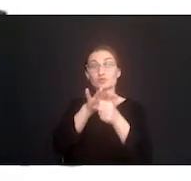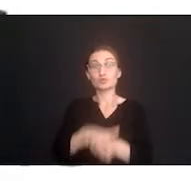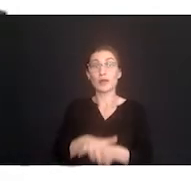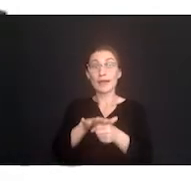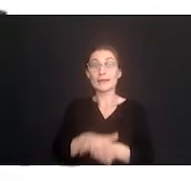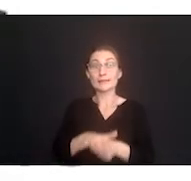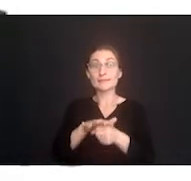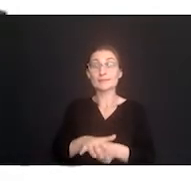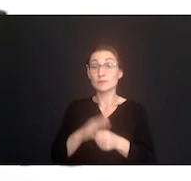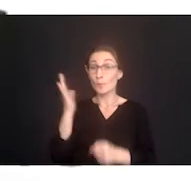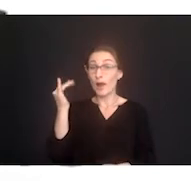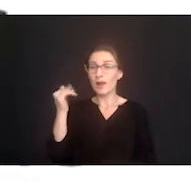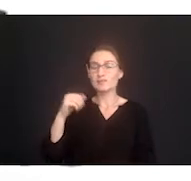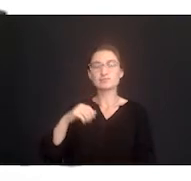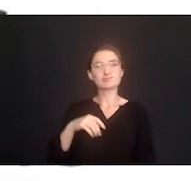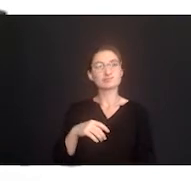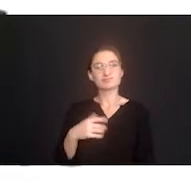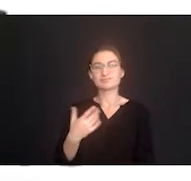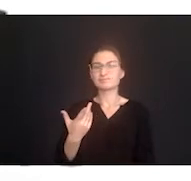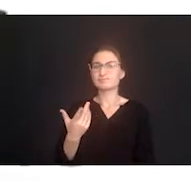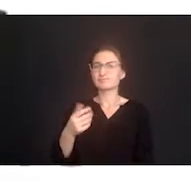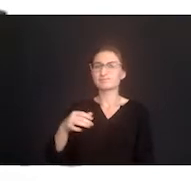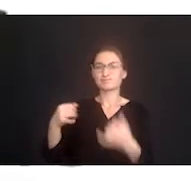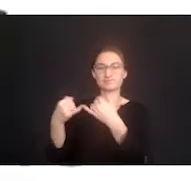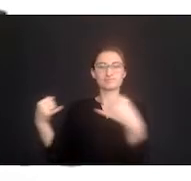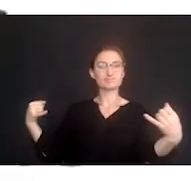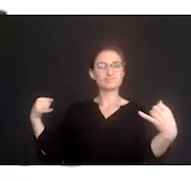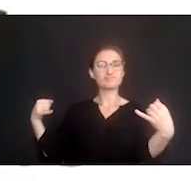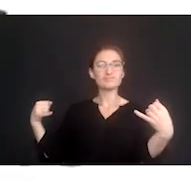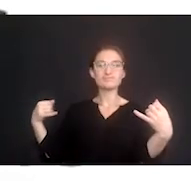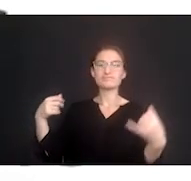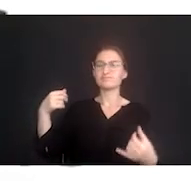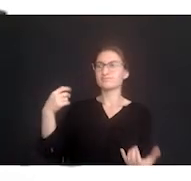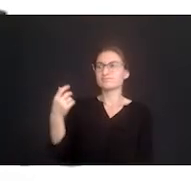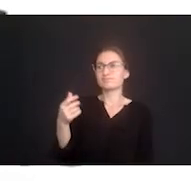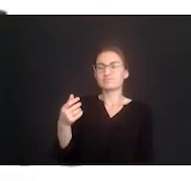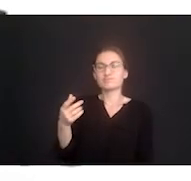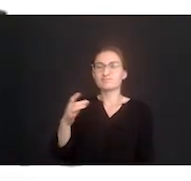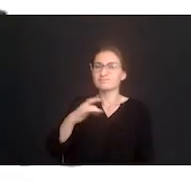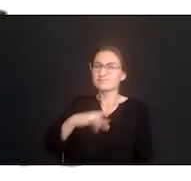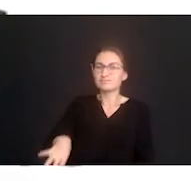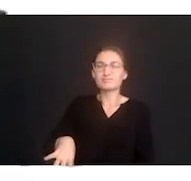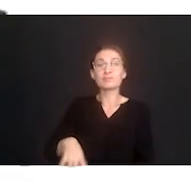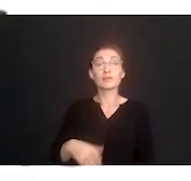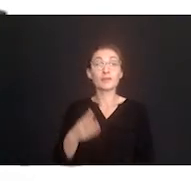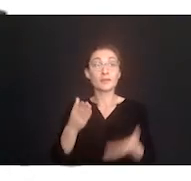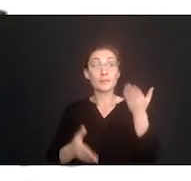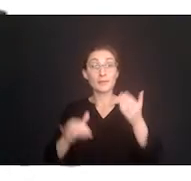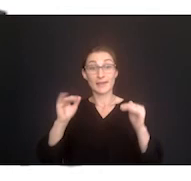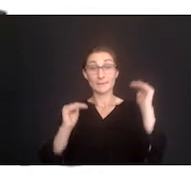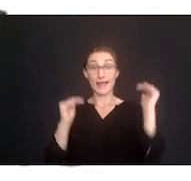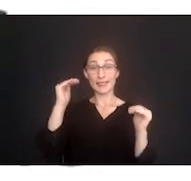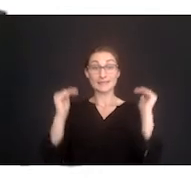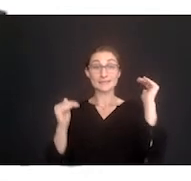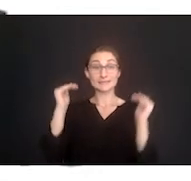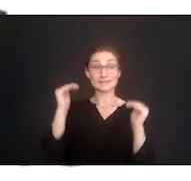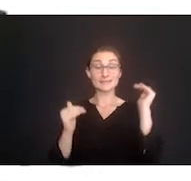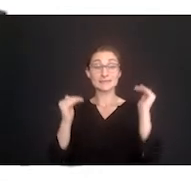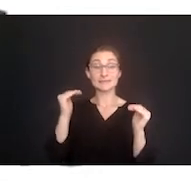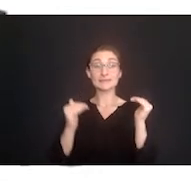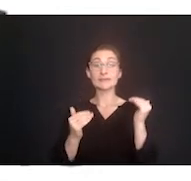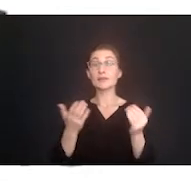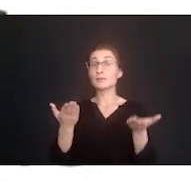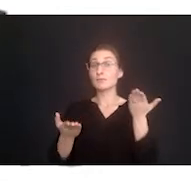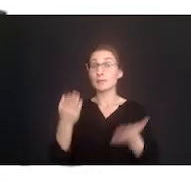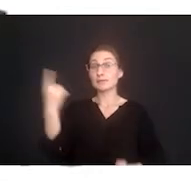due to resentment. Maybe there's an uneven balance in the way that the caregivers are caring for that child. Maybe one has to stay